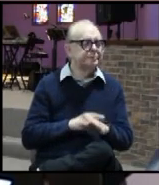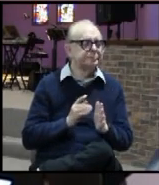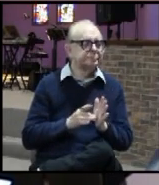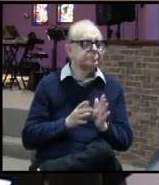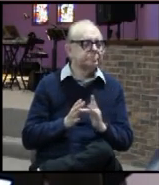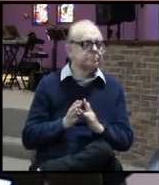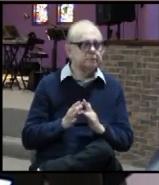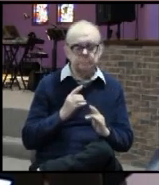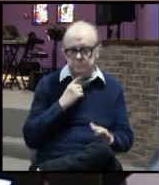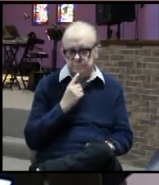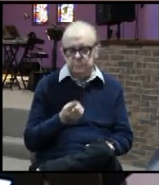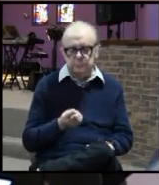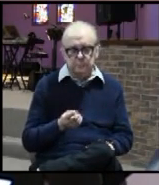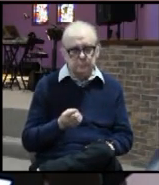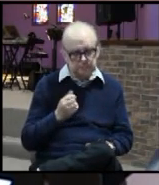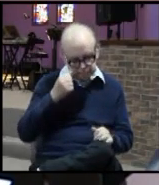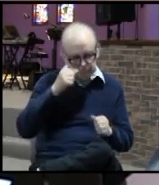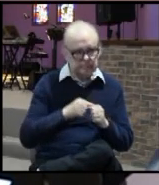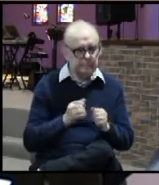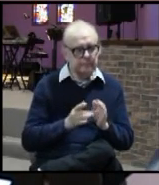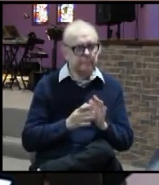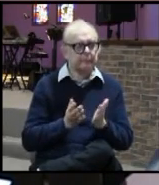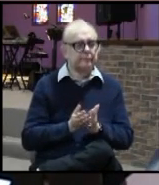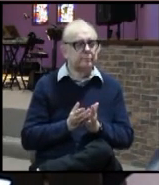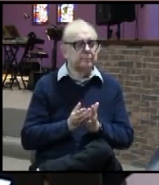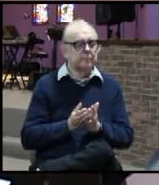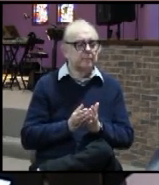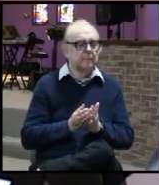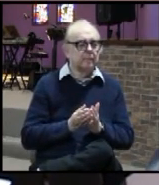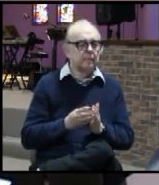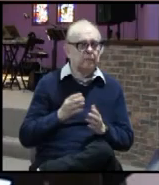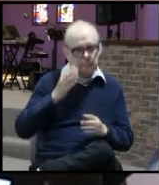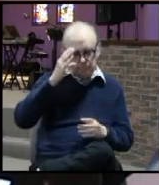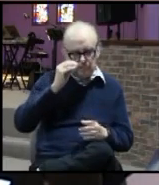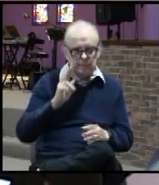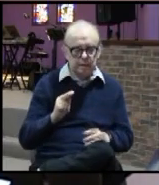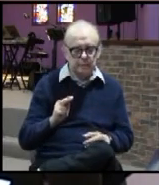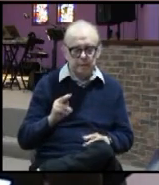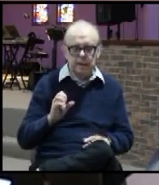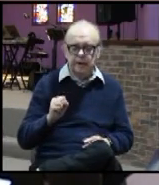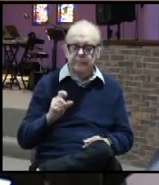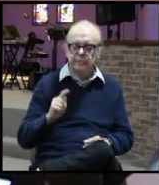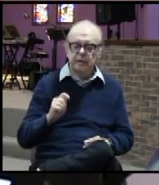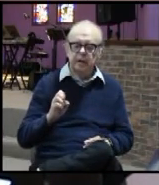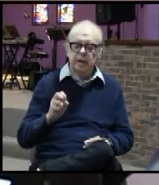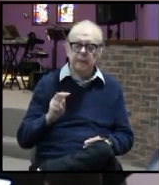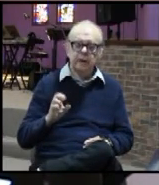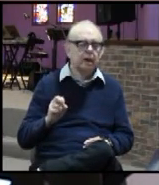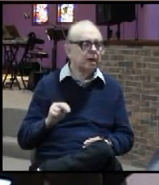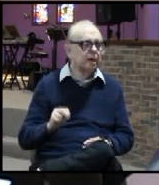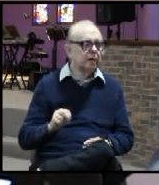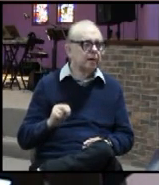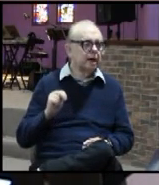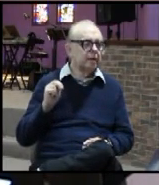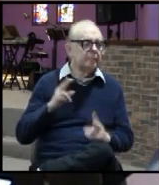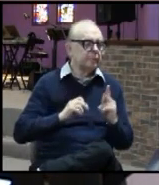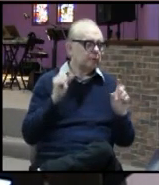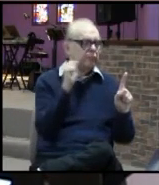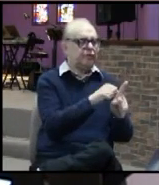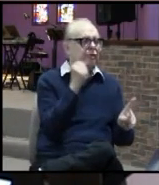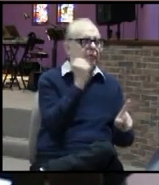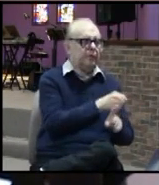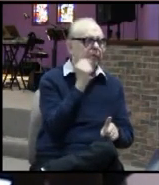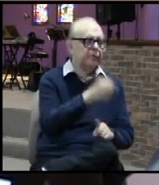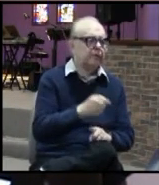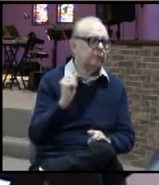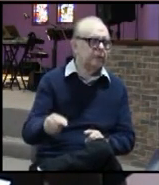Jesus is saying this. Do you remember in the Bible a guy by the name of Stephen? Remember when Stephen was there and was being stoned and he was about ready to die?